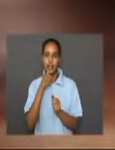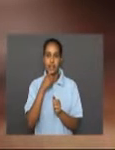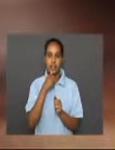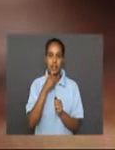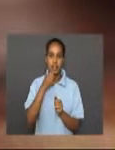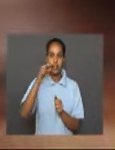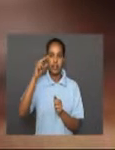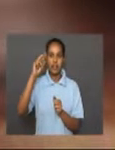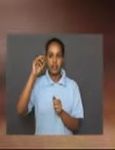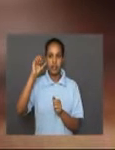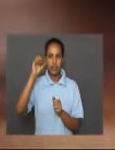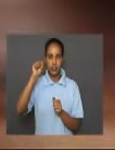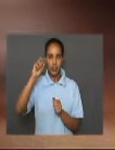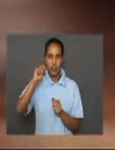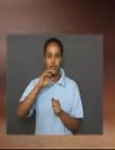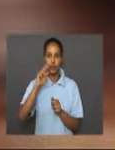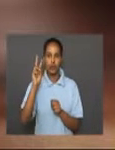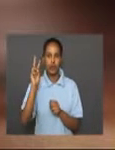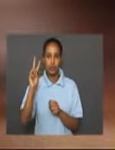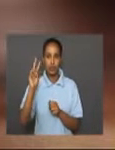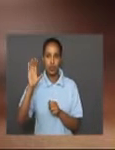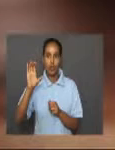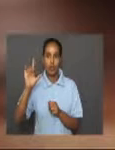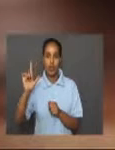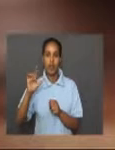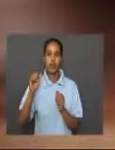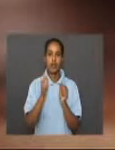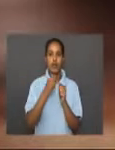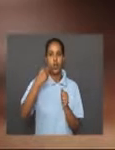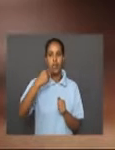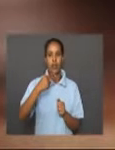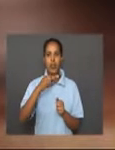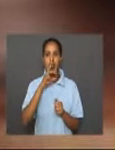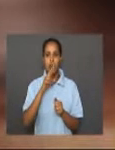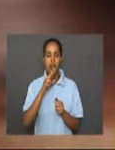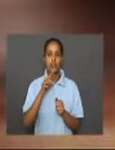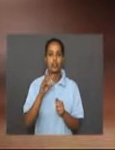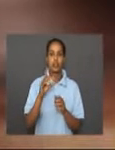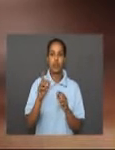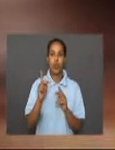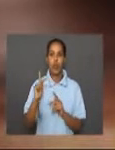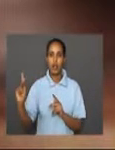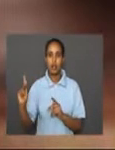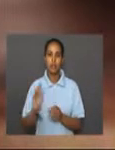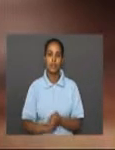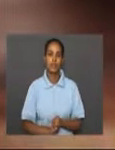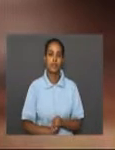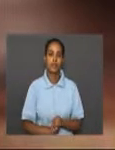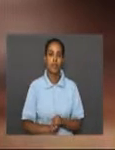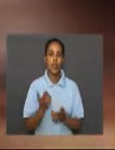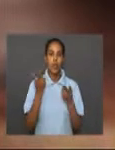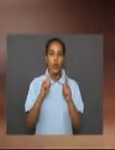diets because it plays a vital role in different systems within our